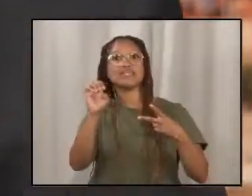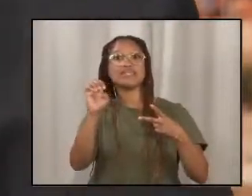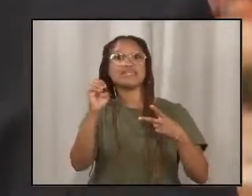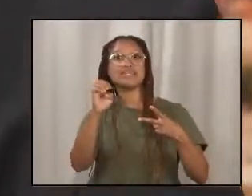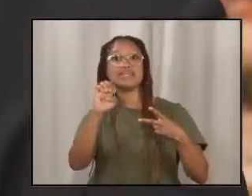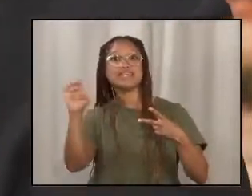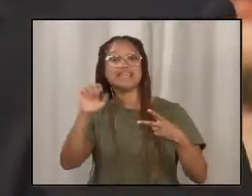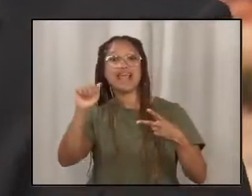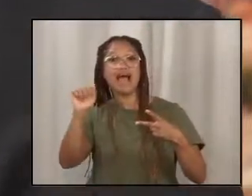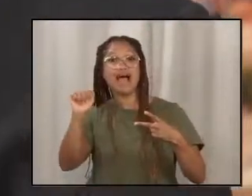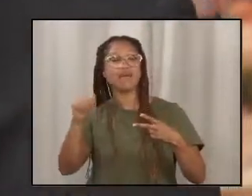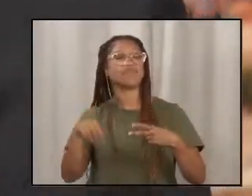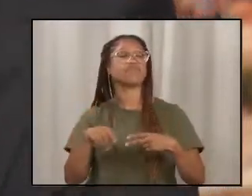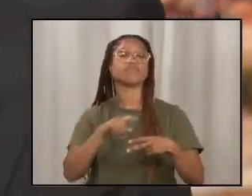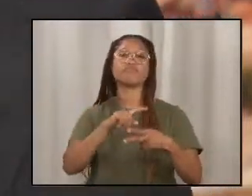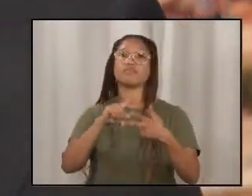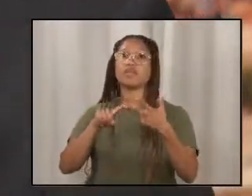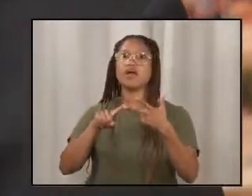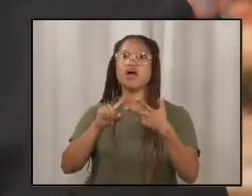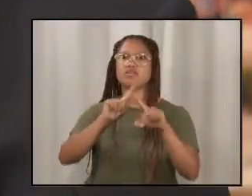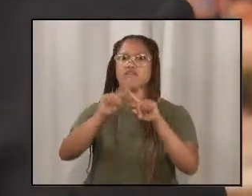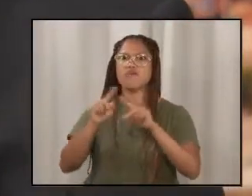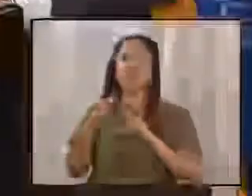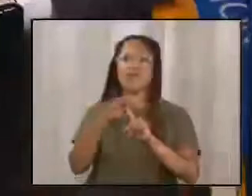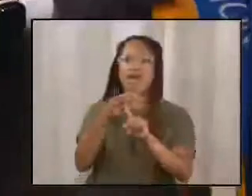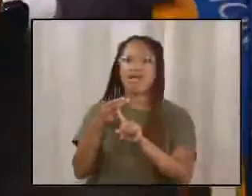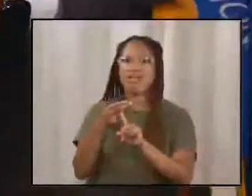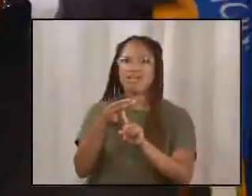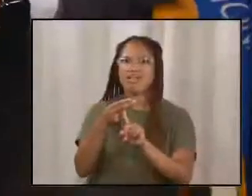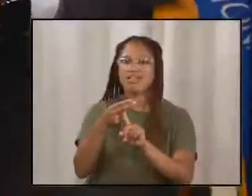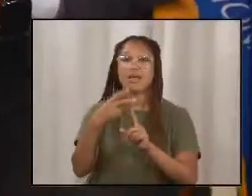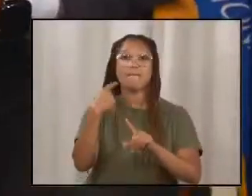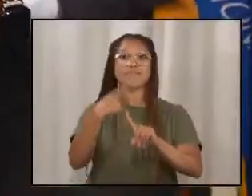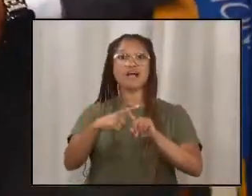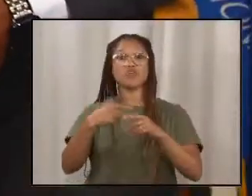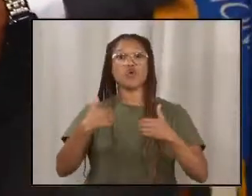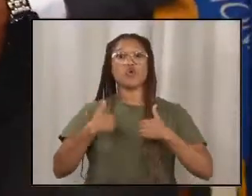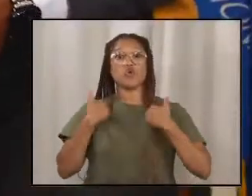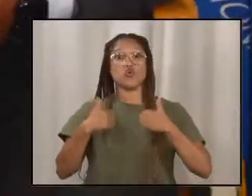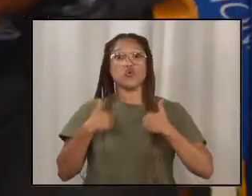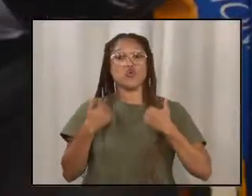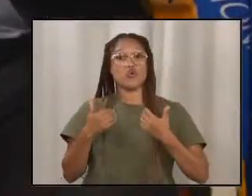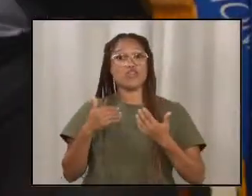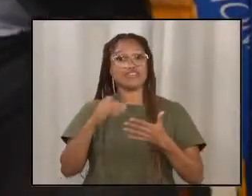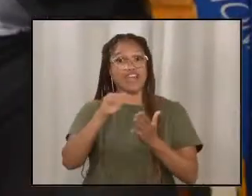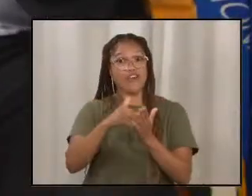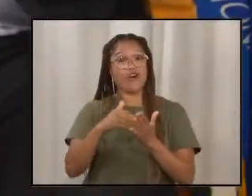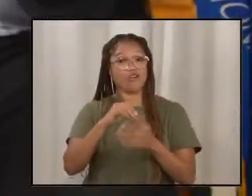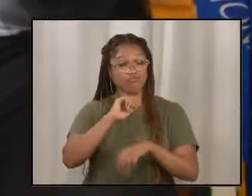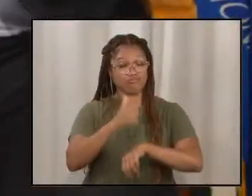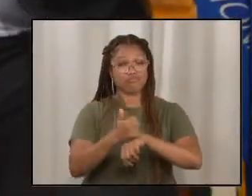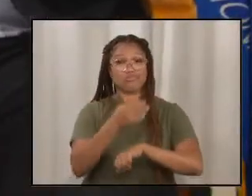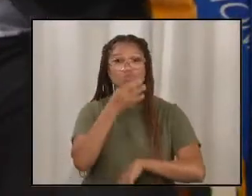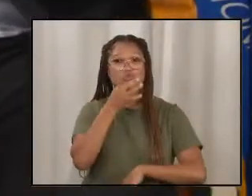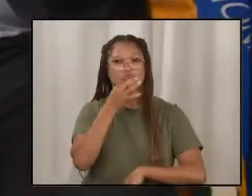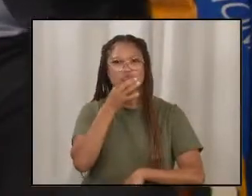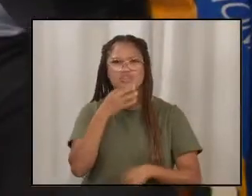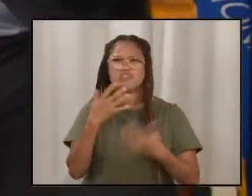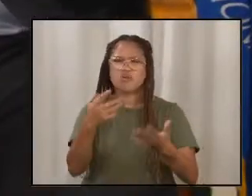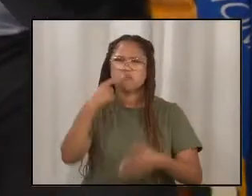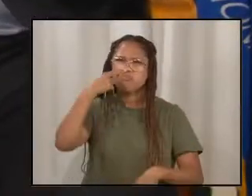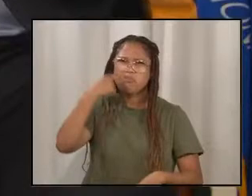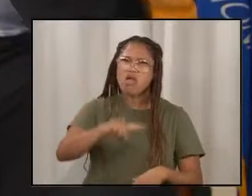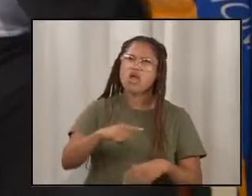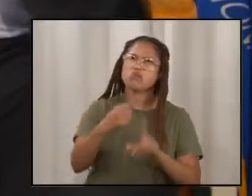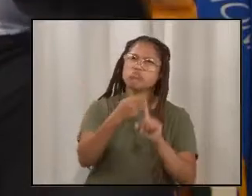hotels, and more coming online with the Youth Navigation Center opening and Luxury Inn we have working. So can you talk a little bit